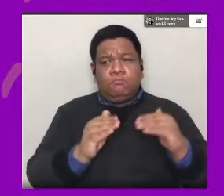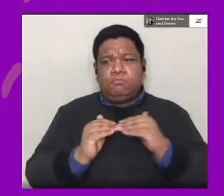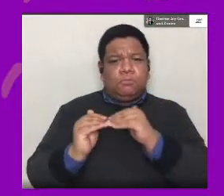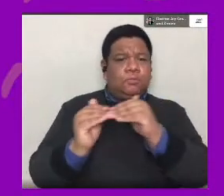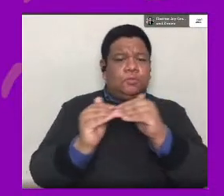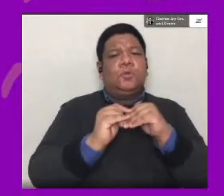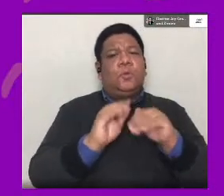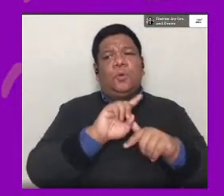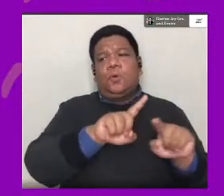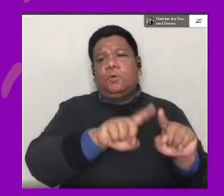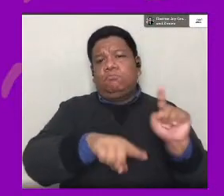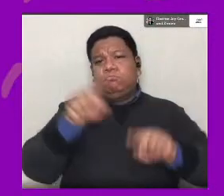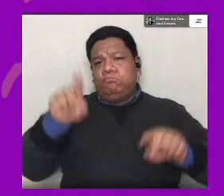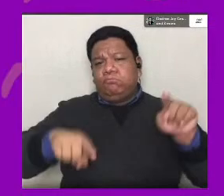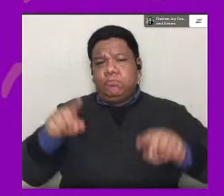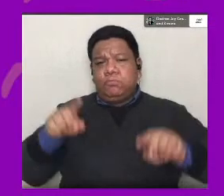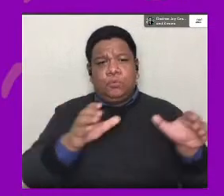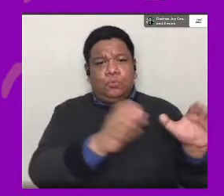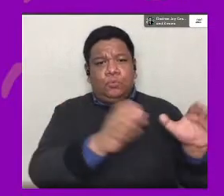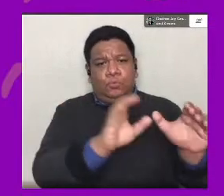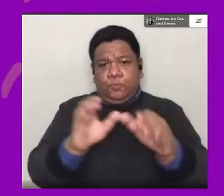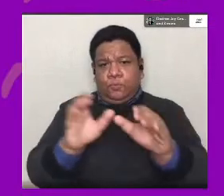sectors.